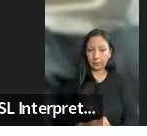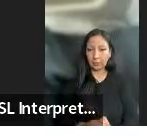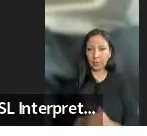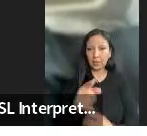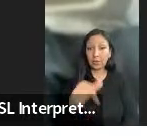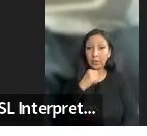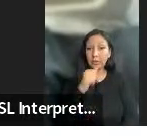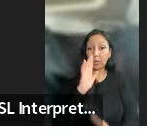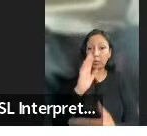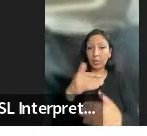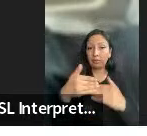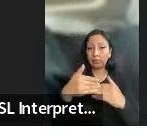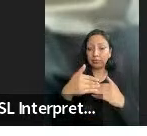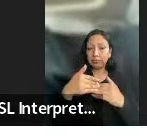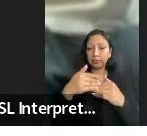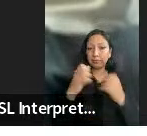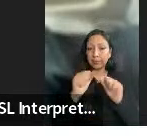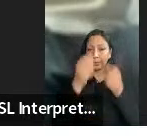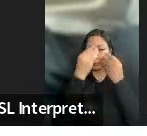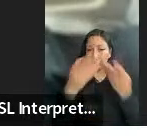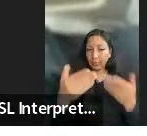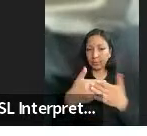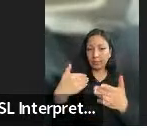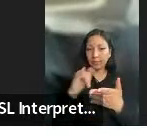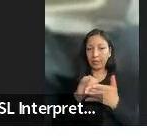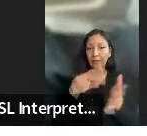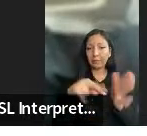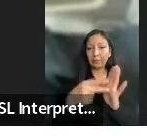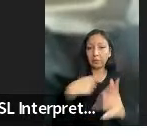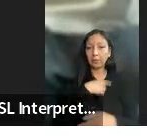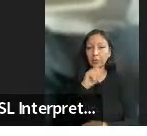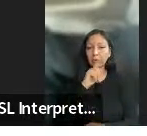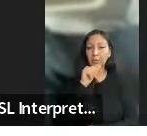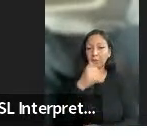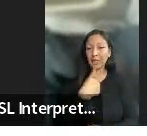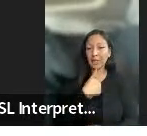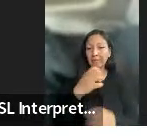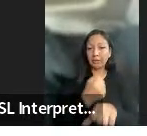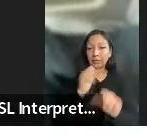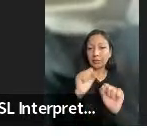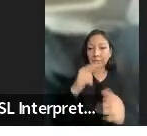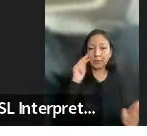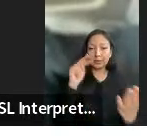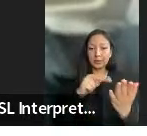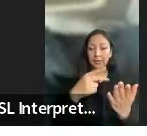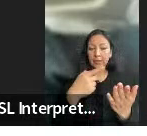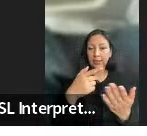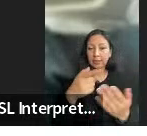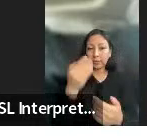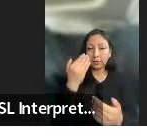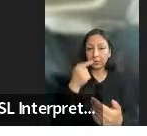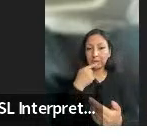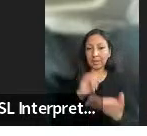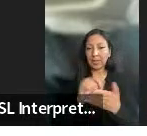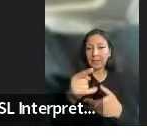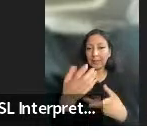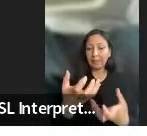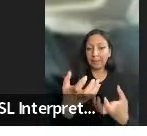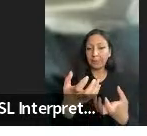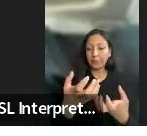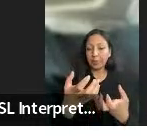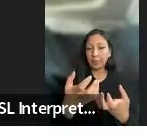going to release it before then, because that means that we really don't have a chance to look at it. And I know you've said that you want